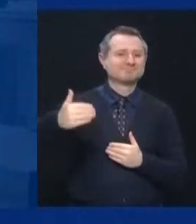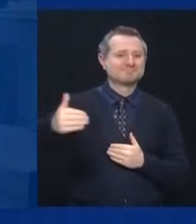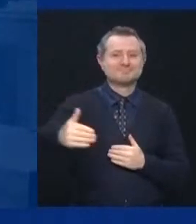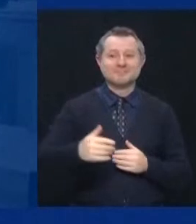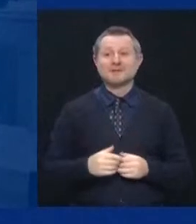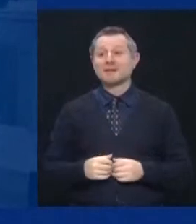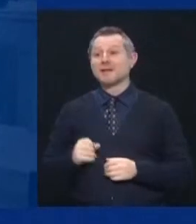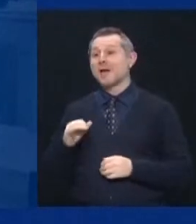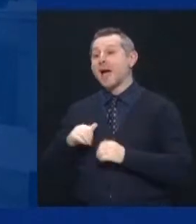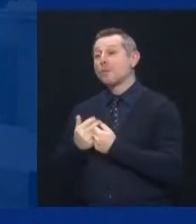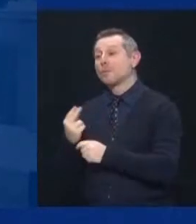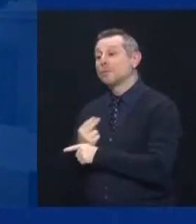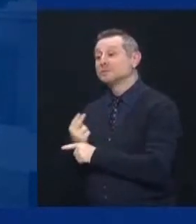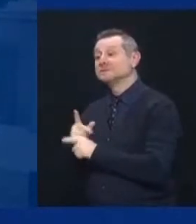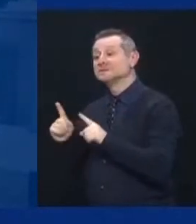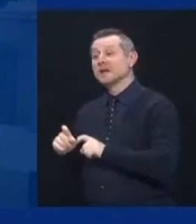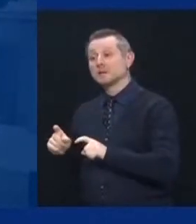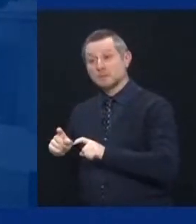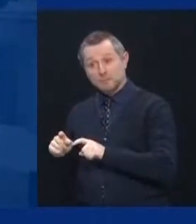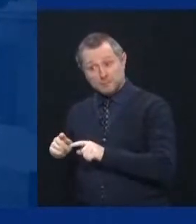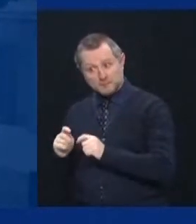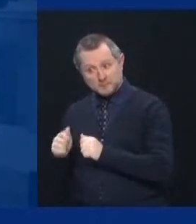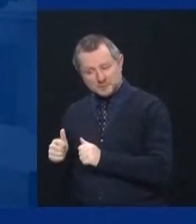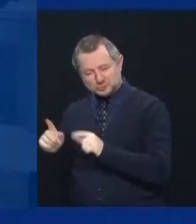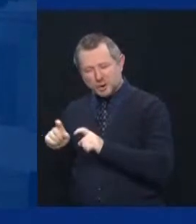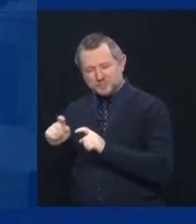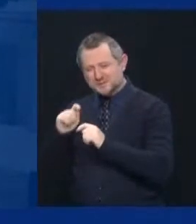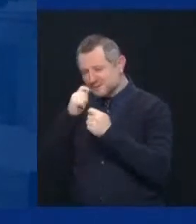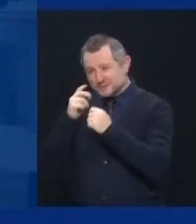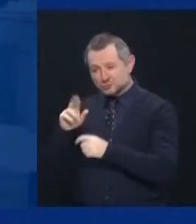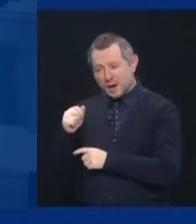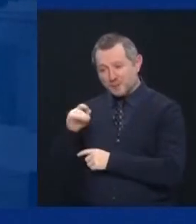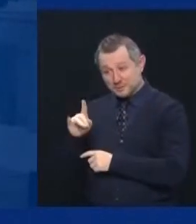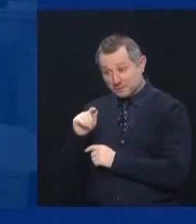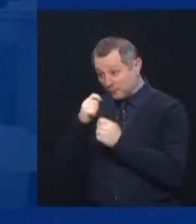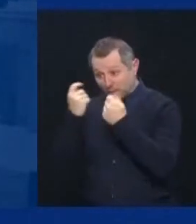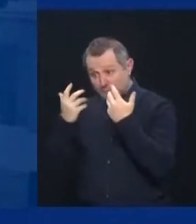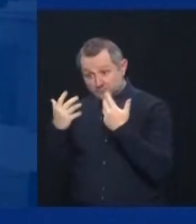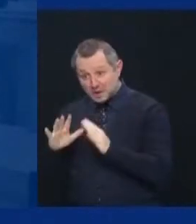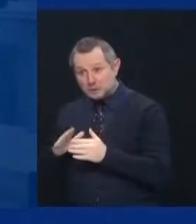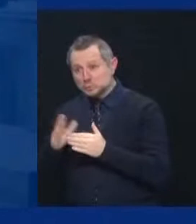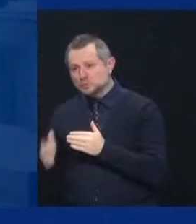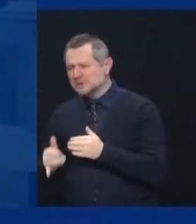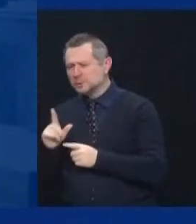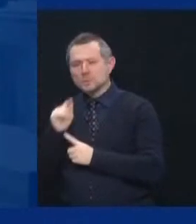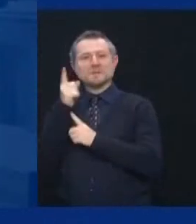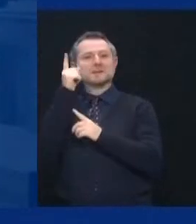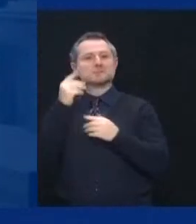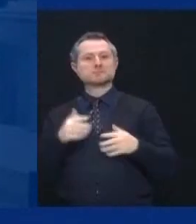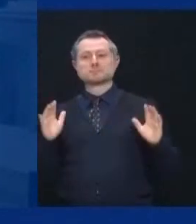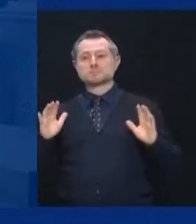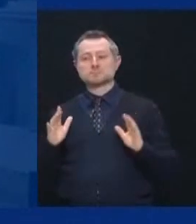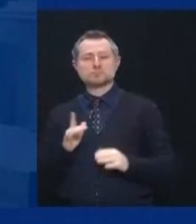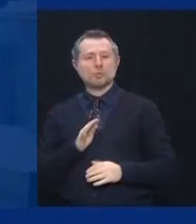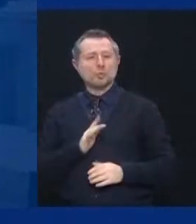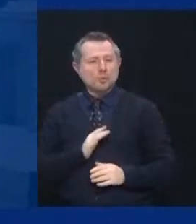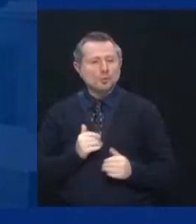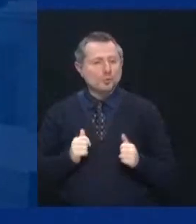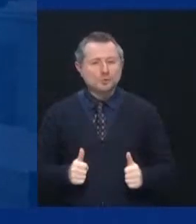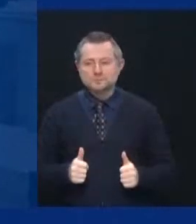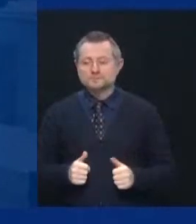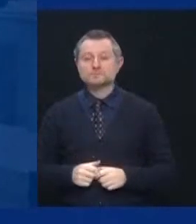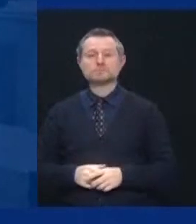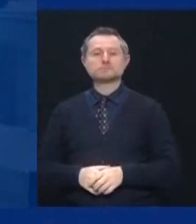and rapid testing. Rapid testing, you can get the results in 20 minutes from a rapid test.